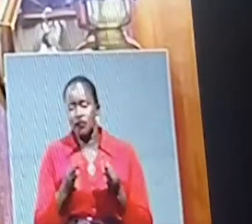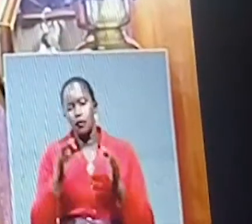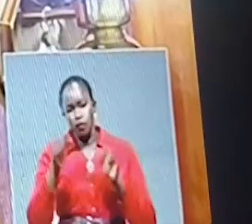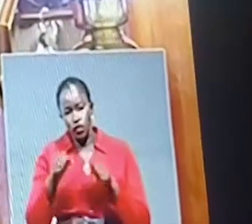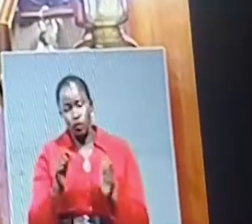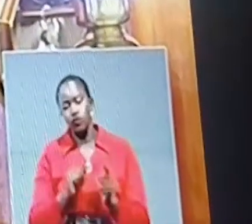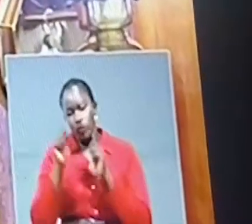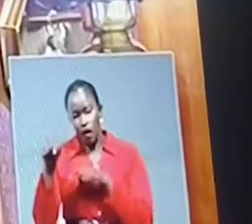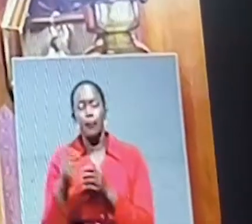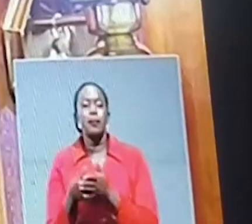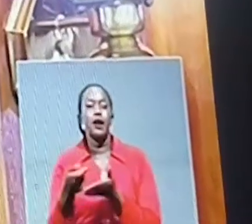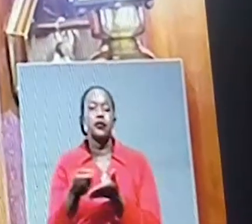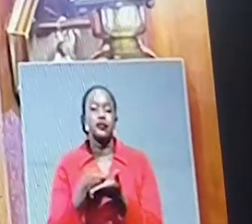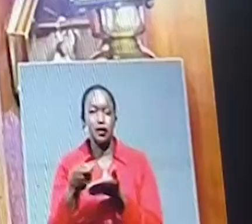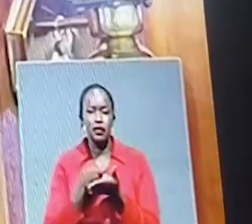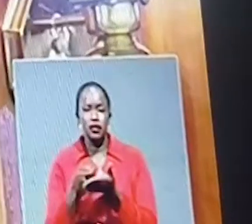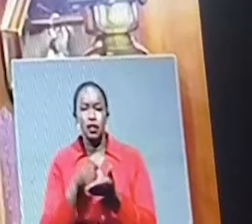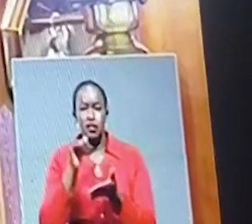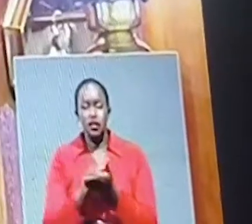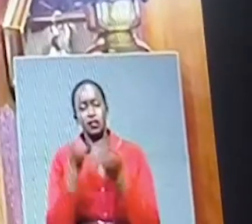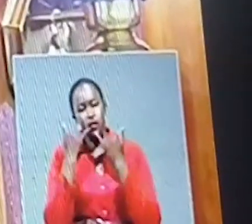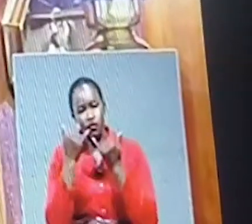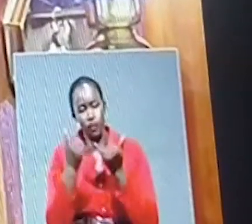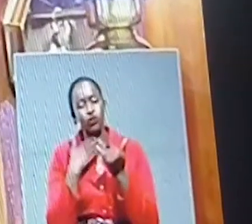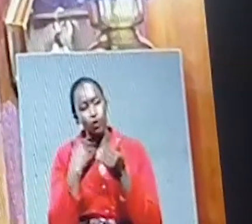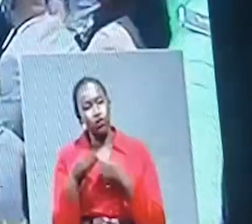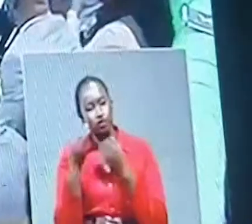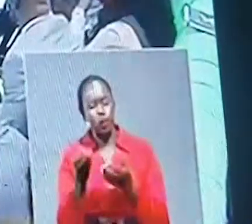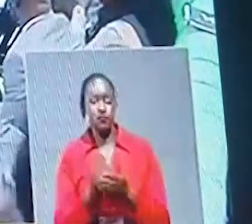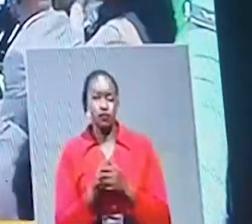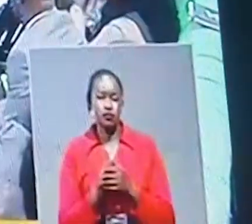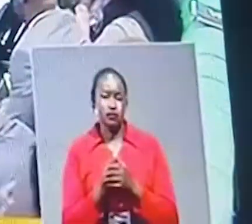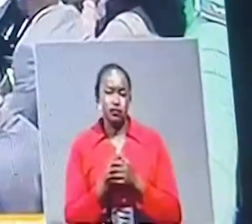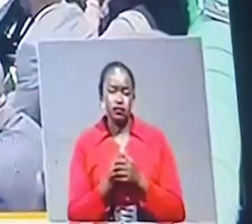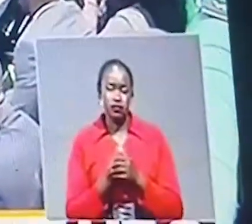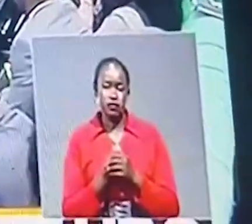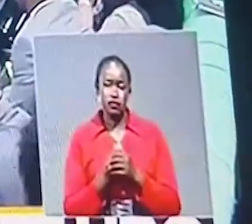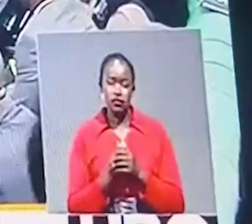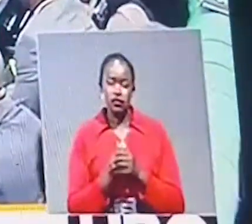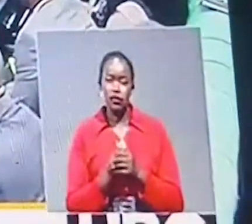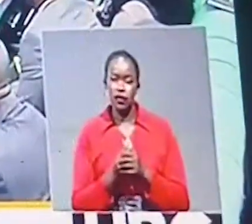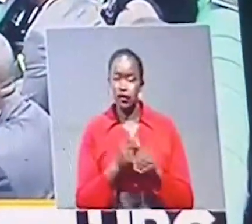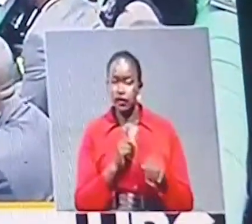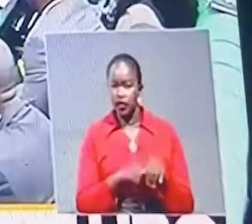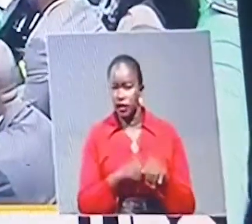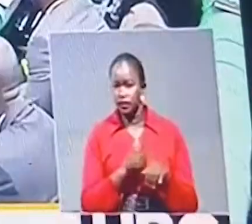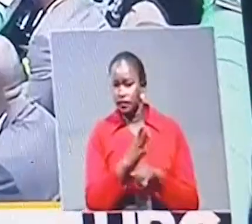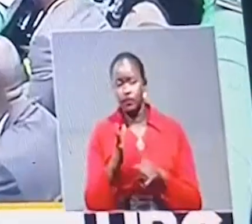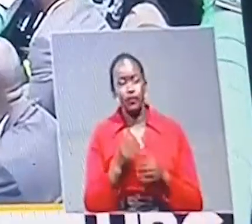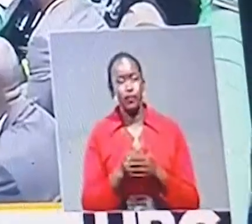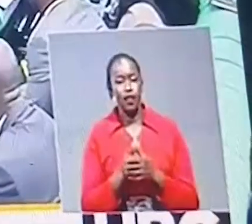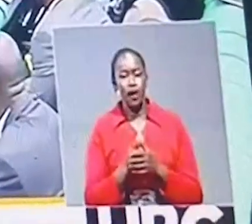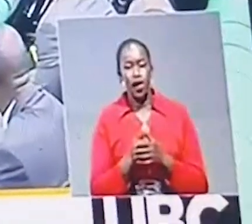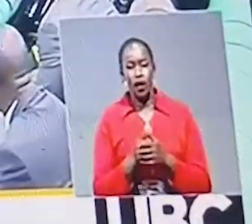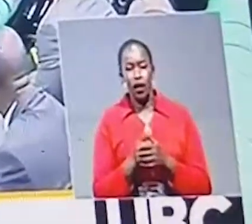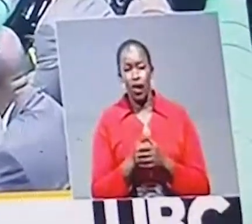put our signatures. That's the information I was given. Thank you. Time up. Right Honourable Speaker. Honourable